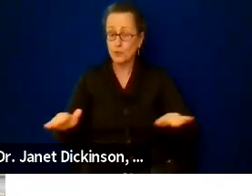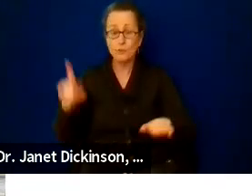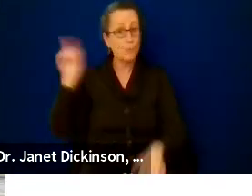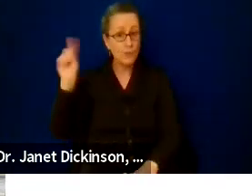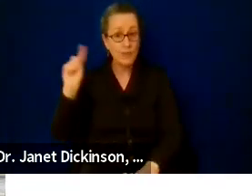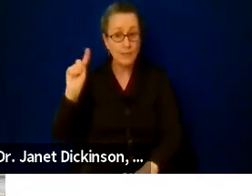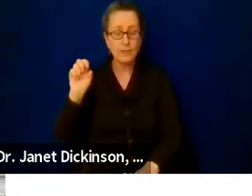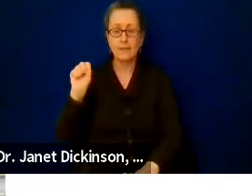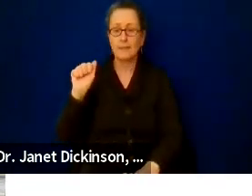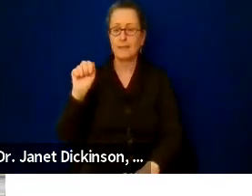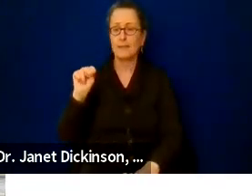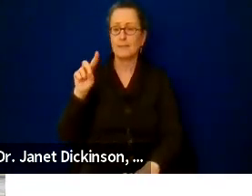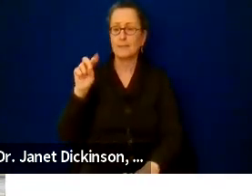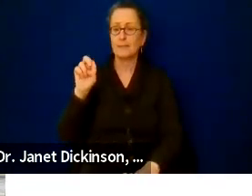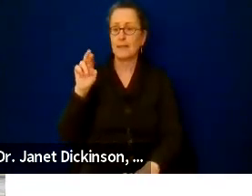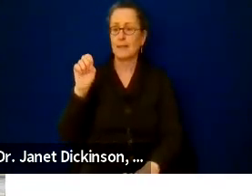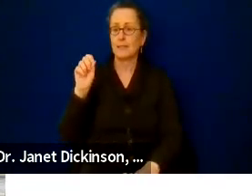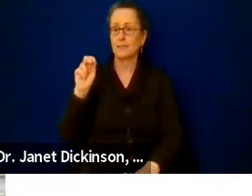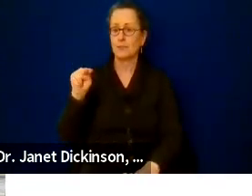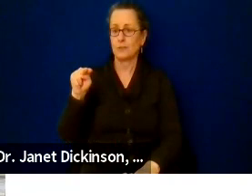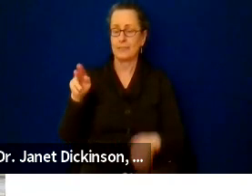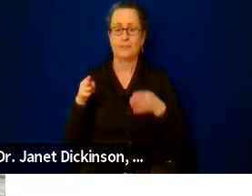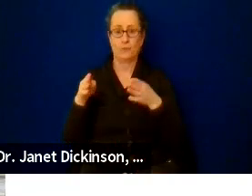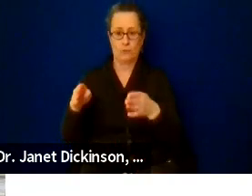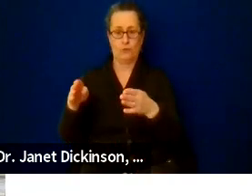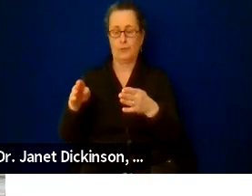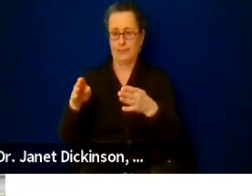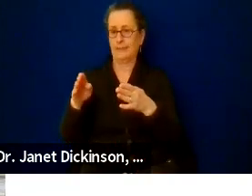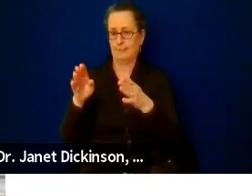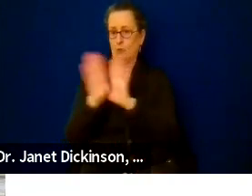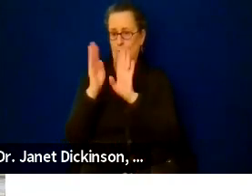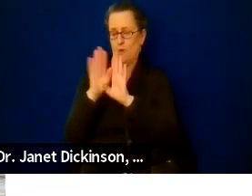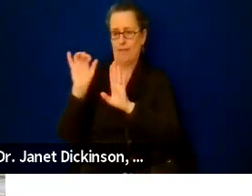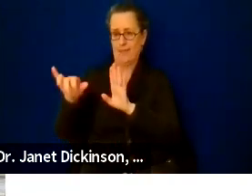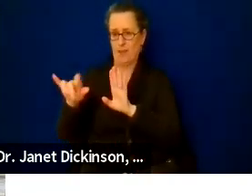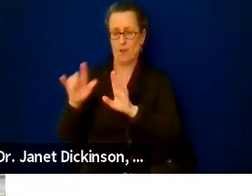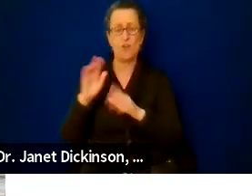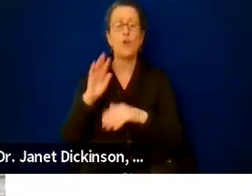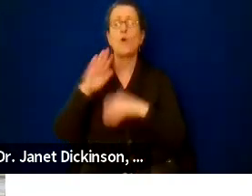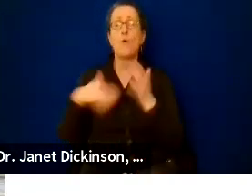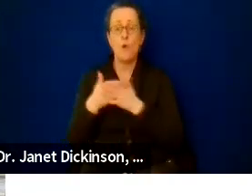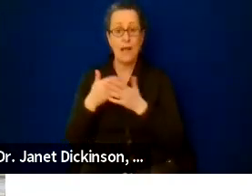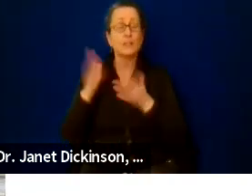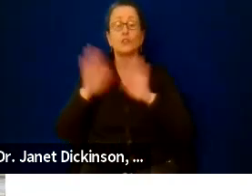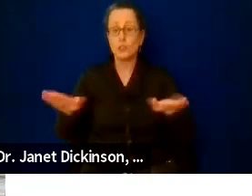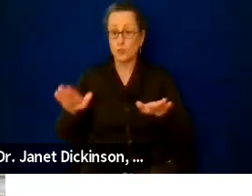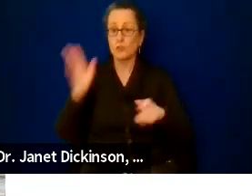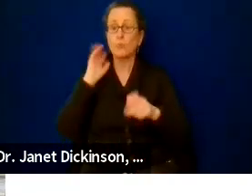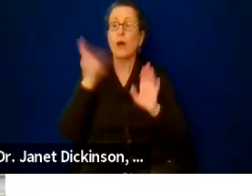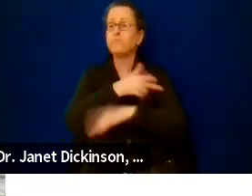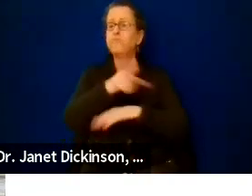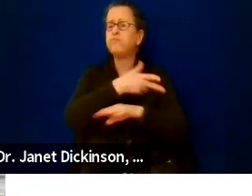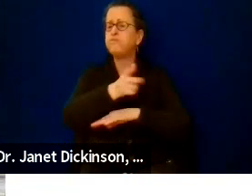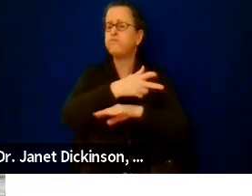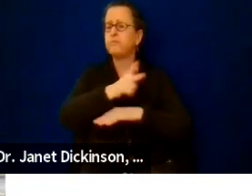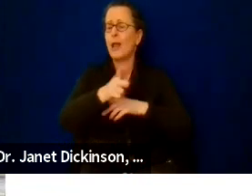our students will all be entering through the Sanderson Street entrance. The buses will be coming through the parking lot as they did last